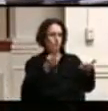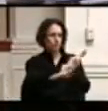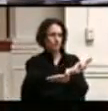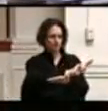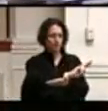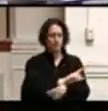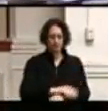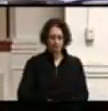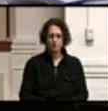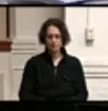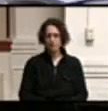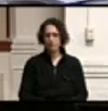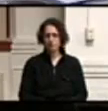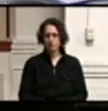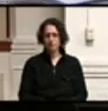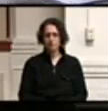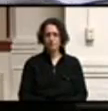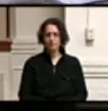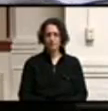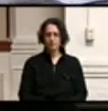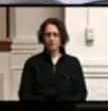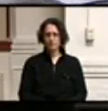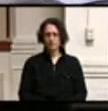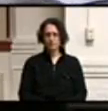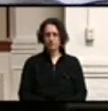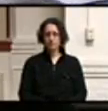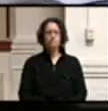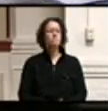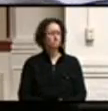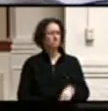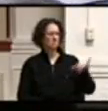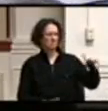be very important to update you at